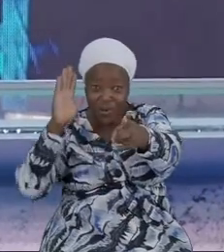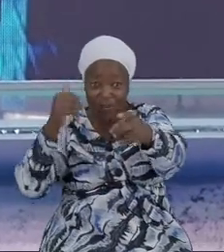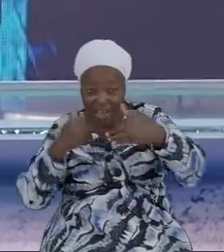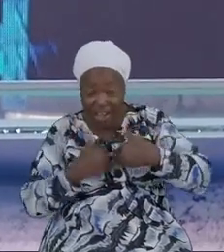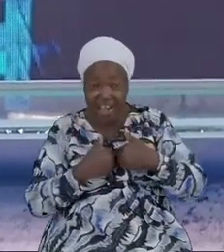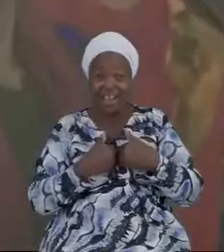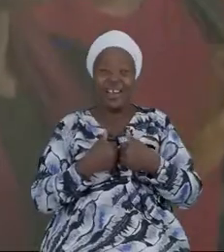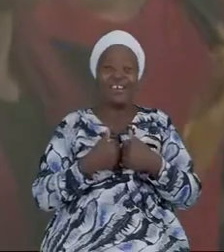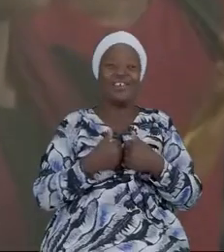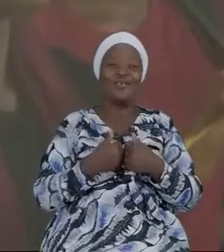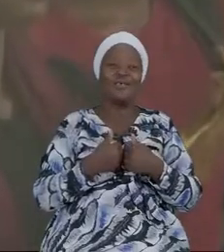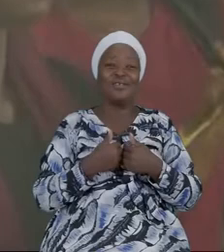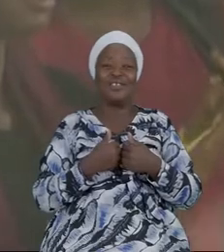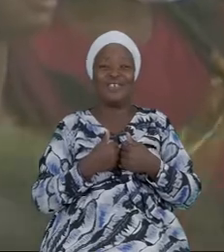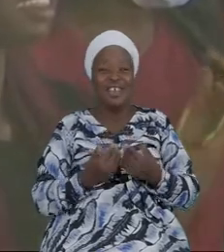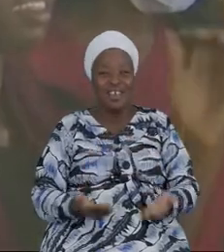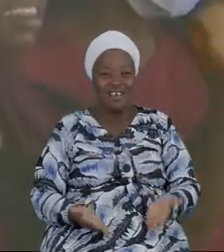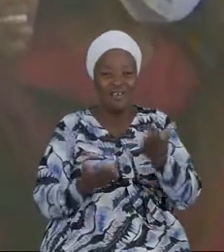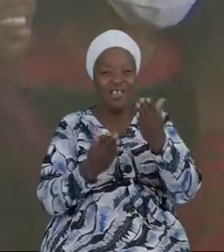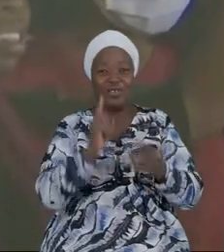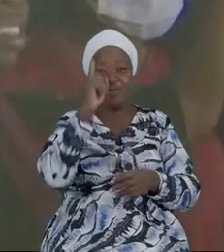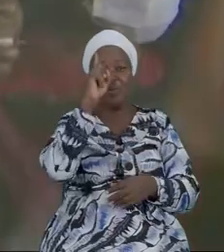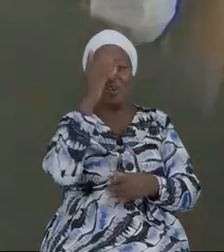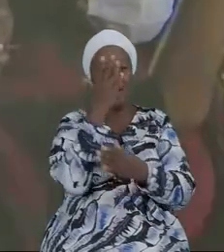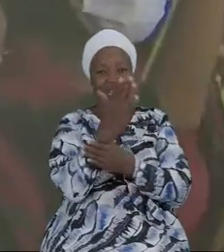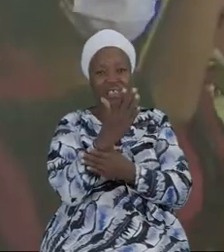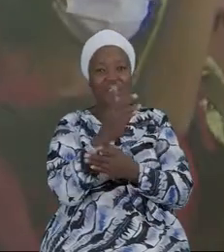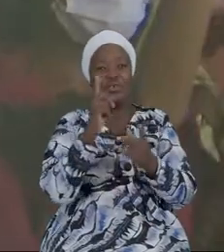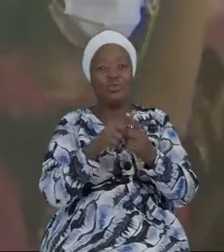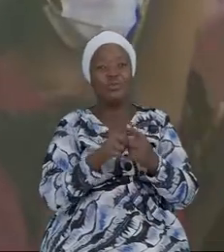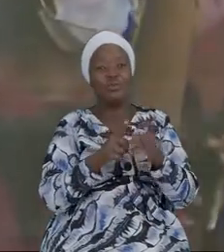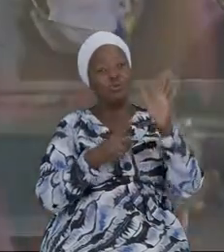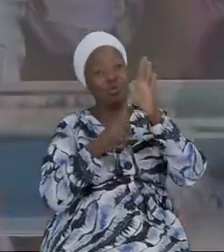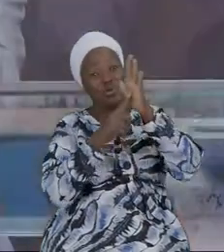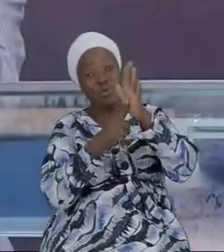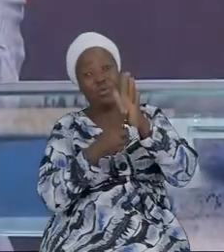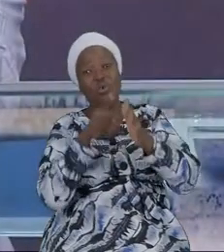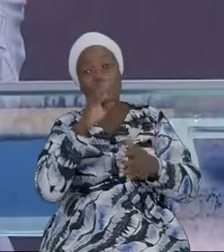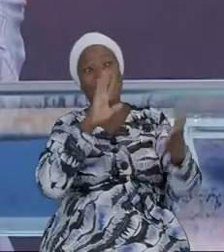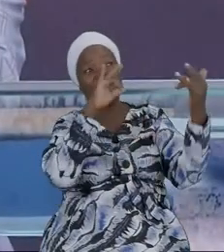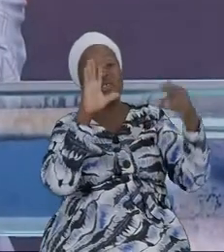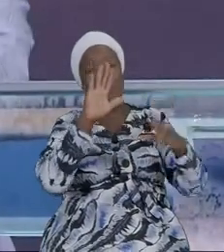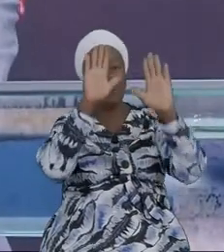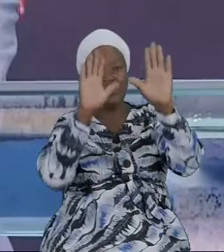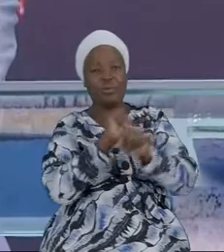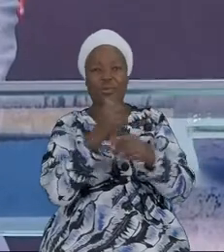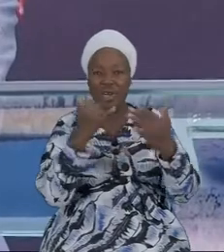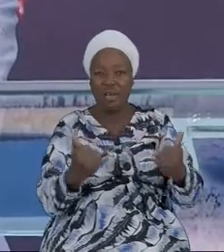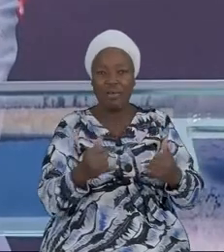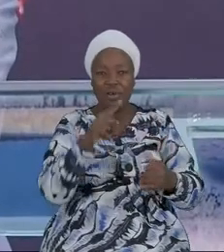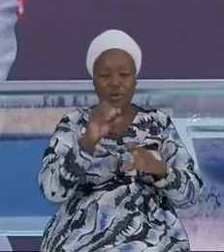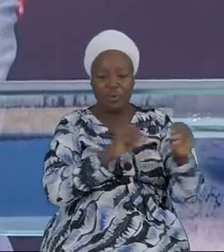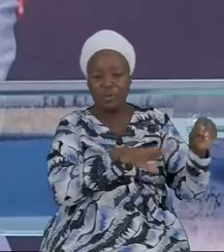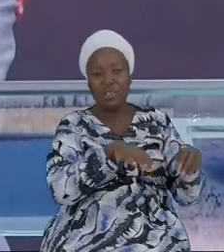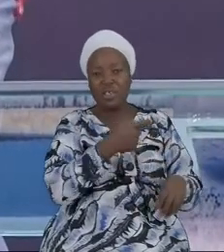have. You raise up one hand to indicate you're expecting your miracle now. You lay the